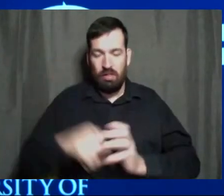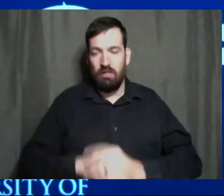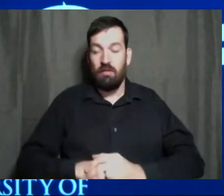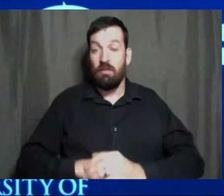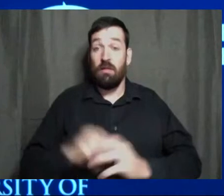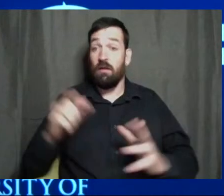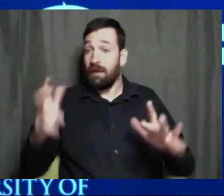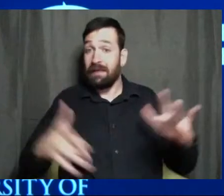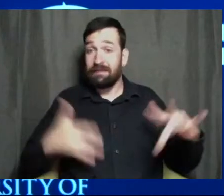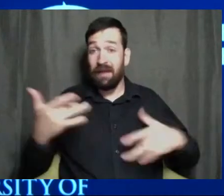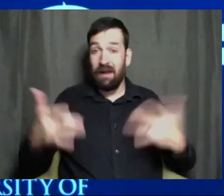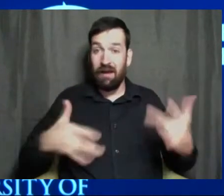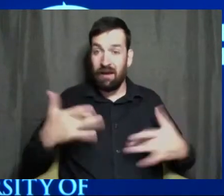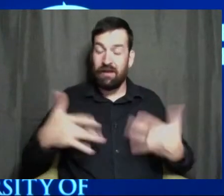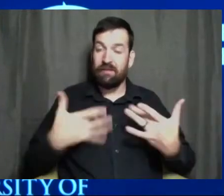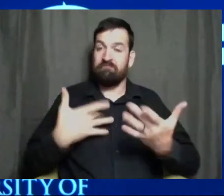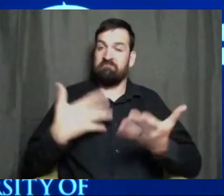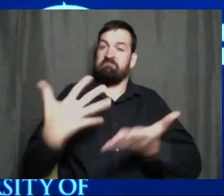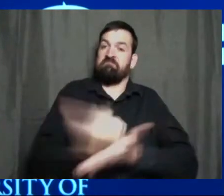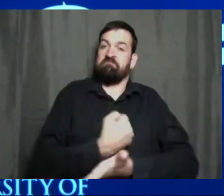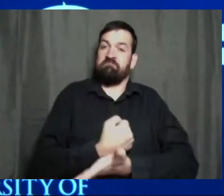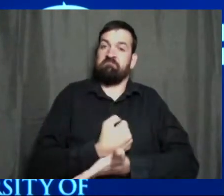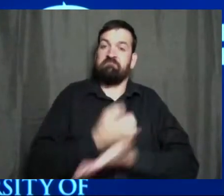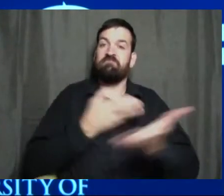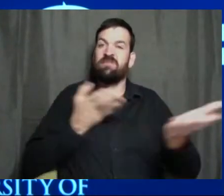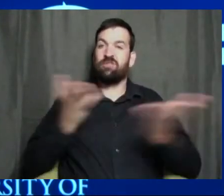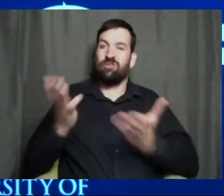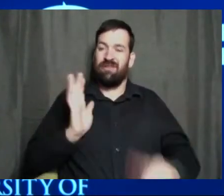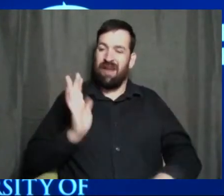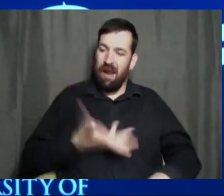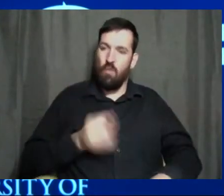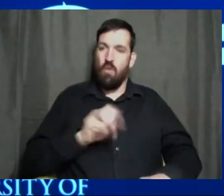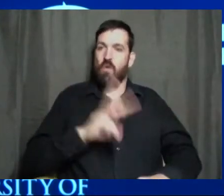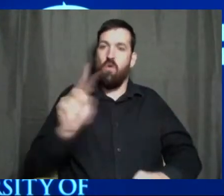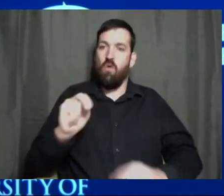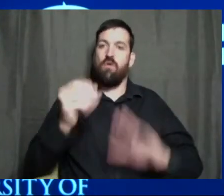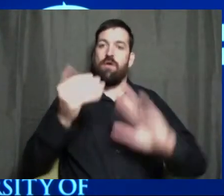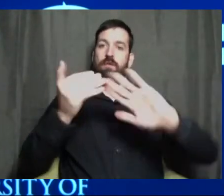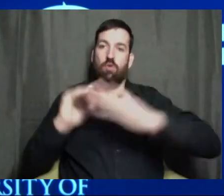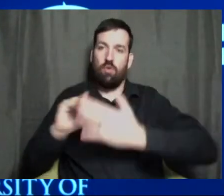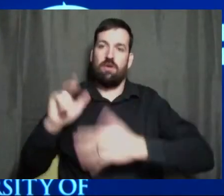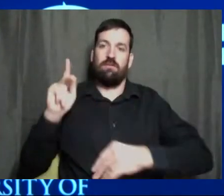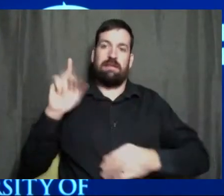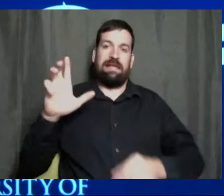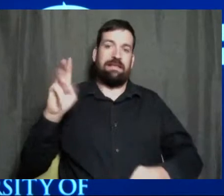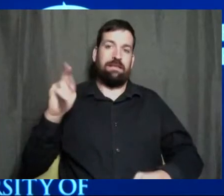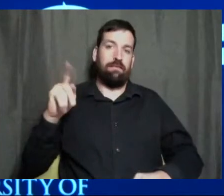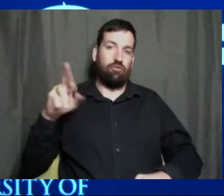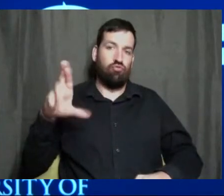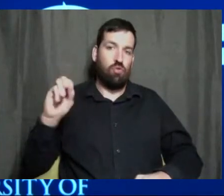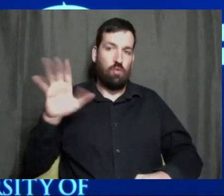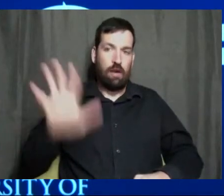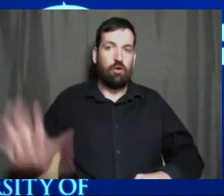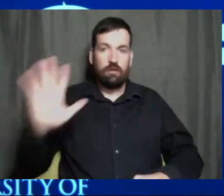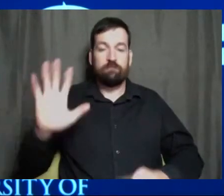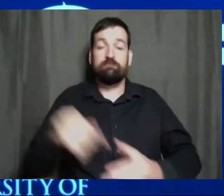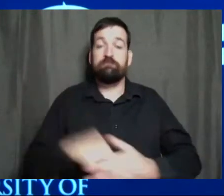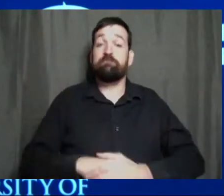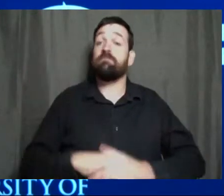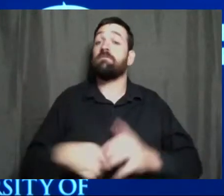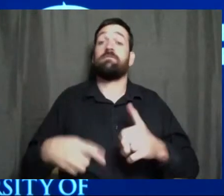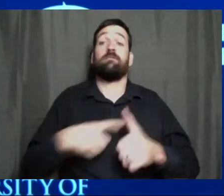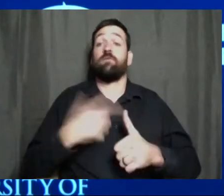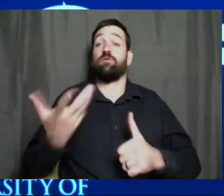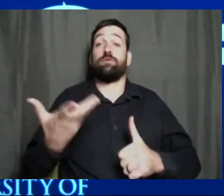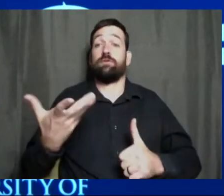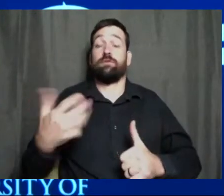use that opportunity to start serving our very own community in the Kansas City metro area. We started doing that by setting up a